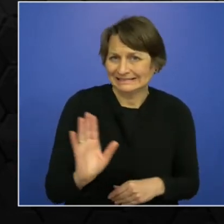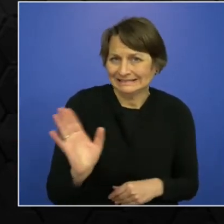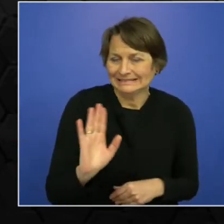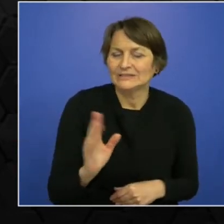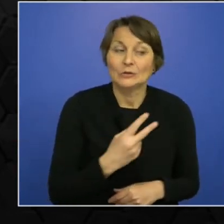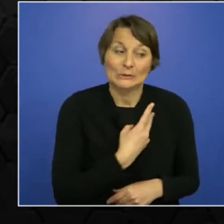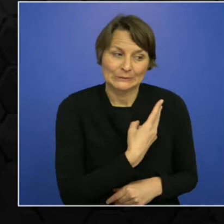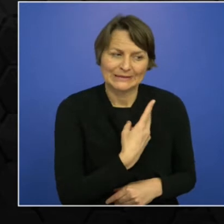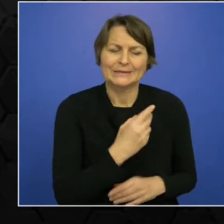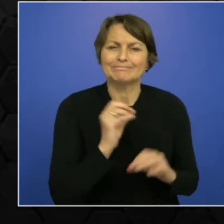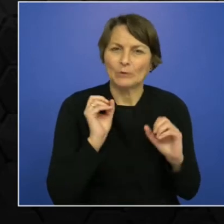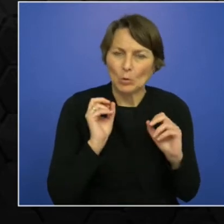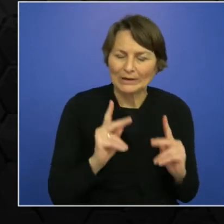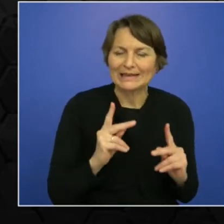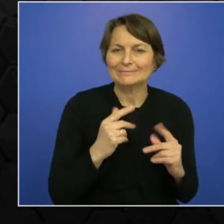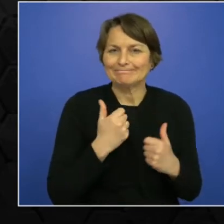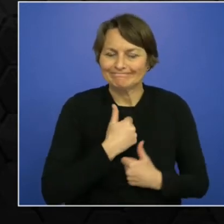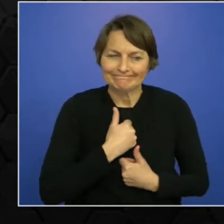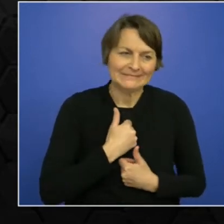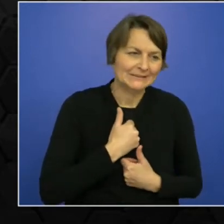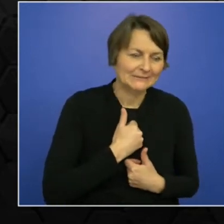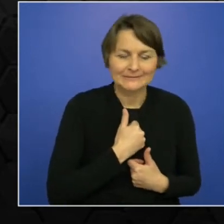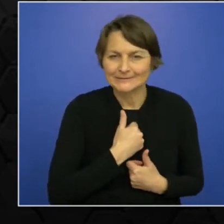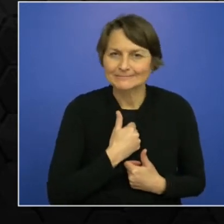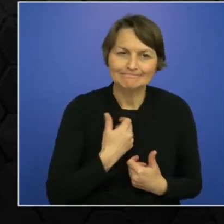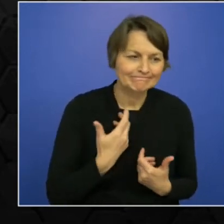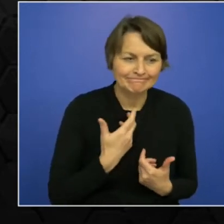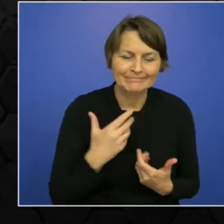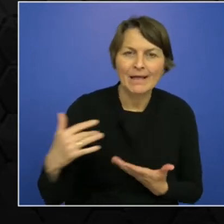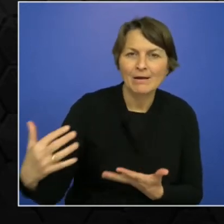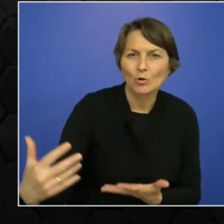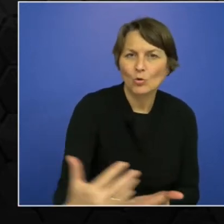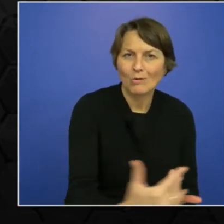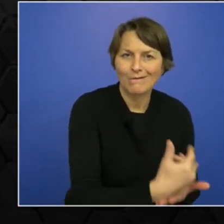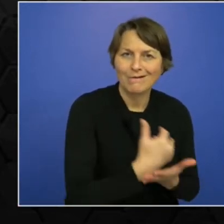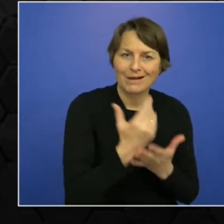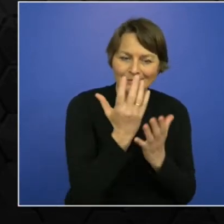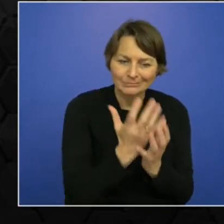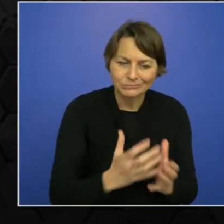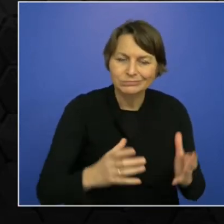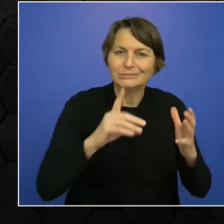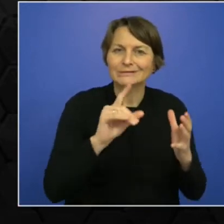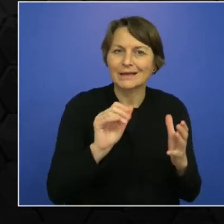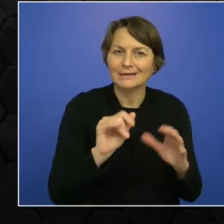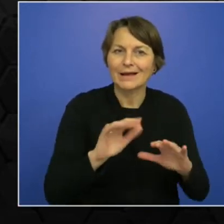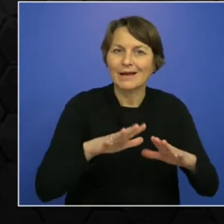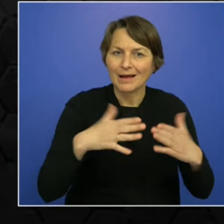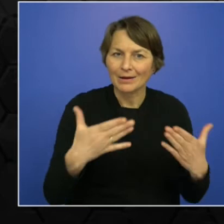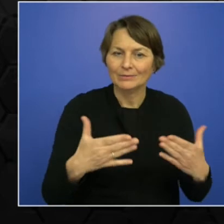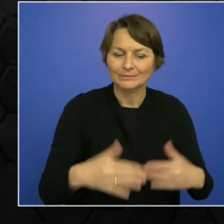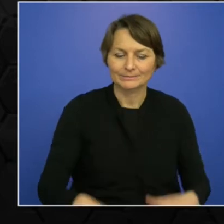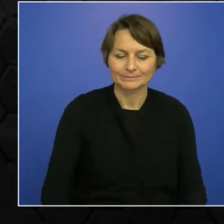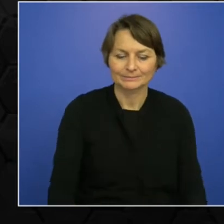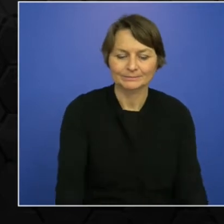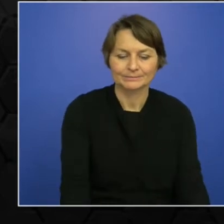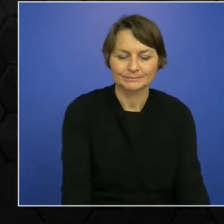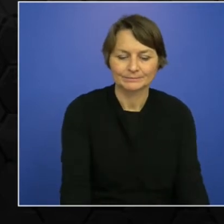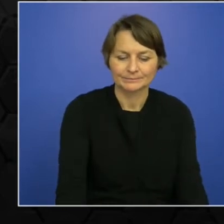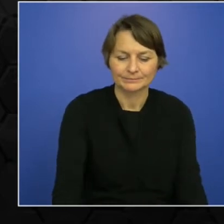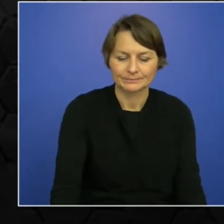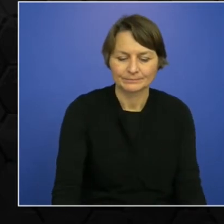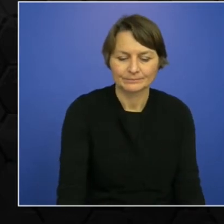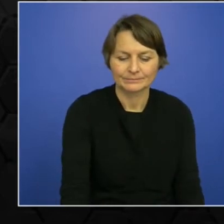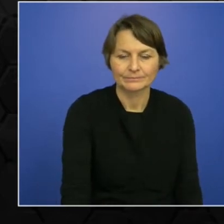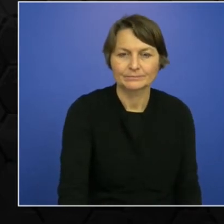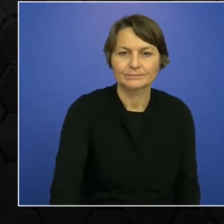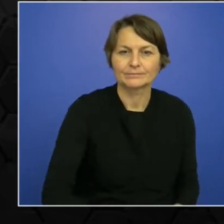collect our own data. So what we were using to collect the data was a sensor called MetaMotion